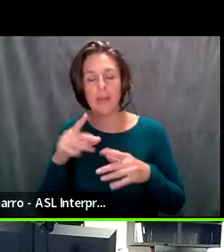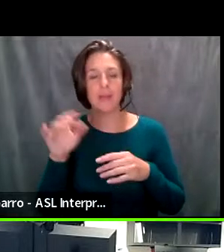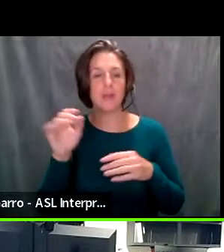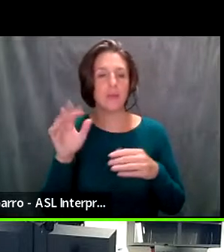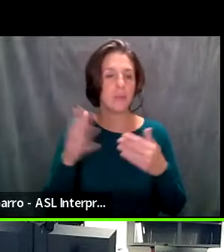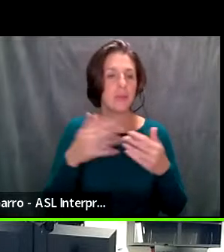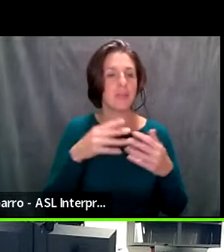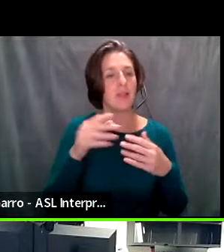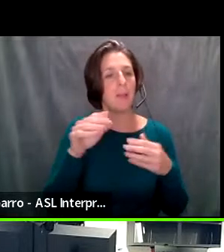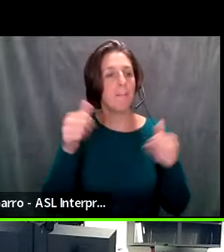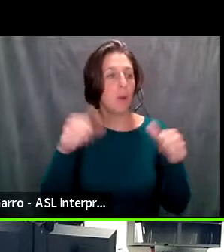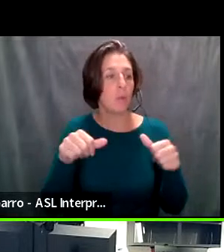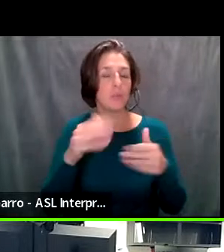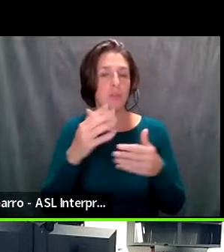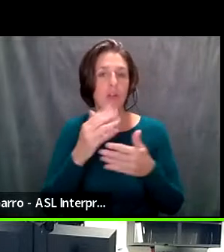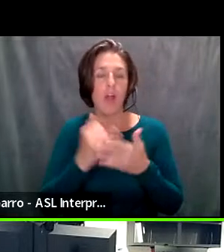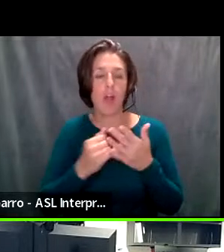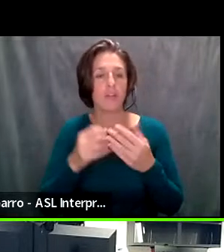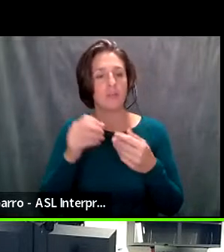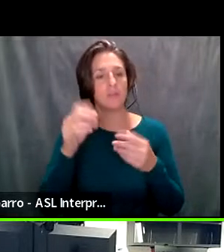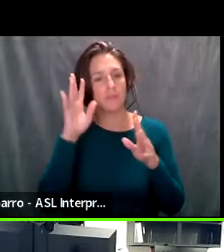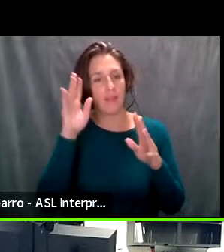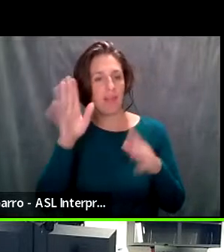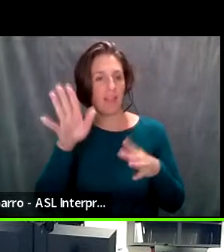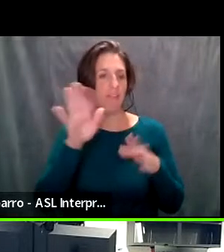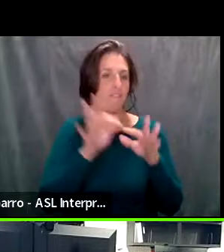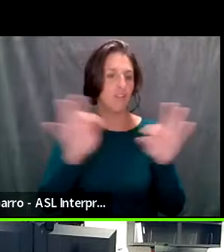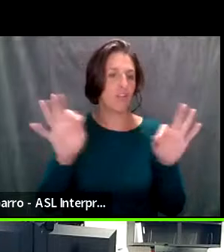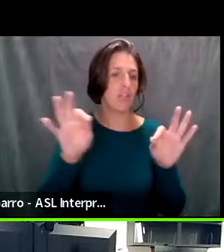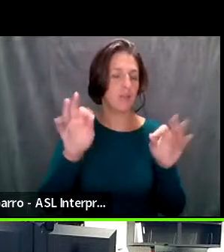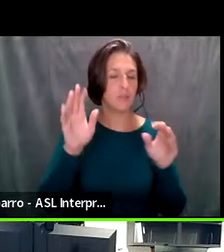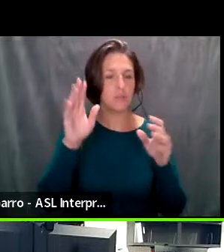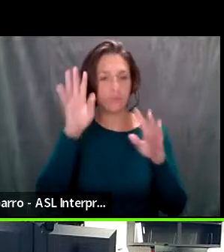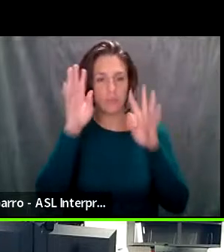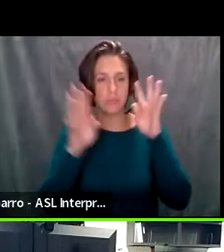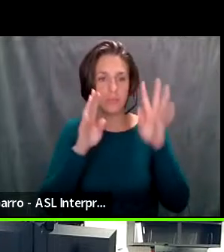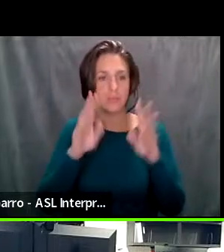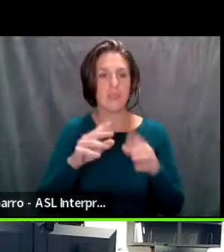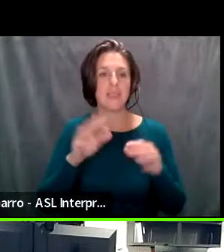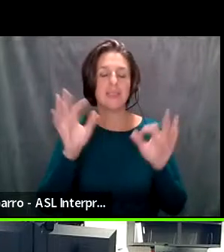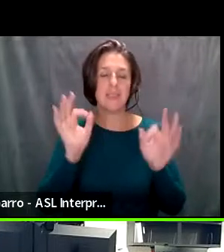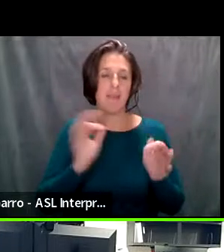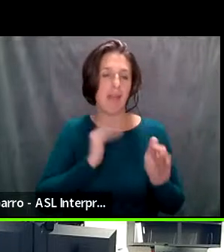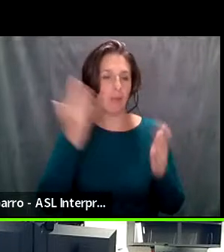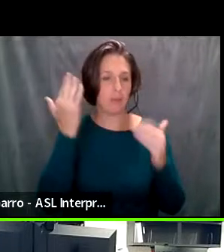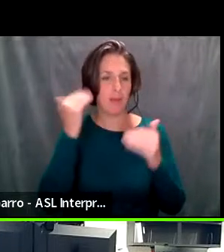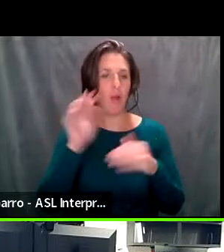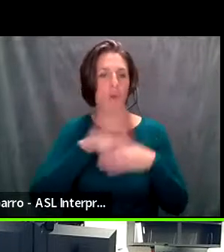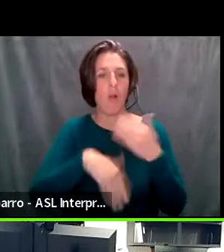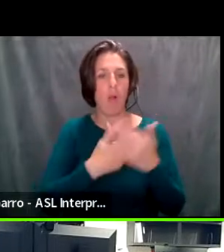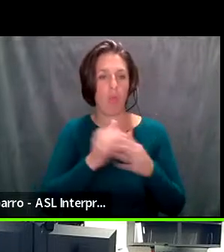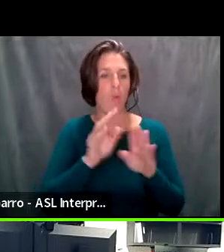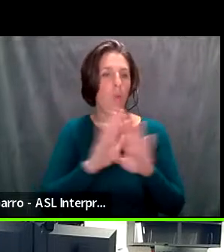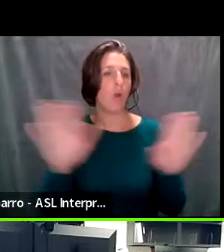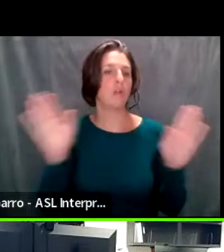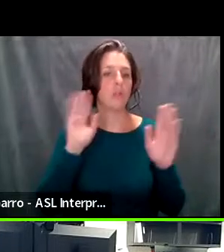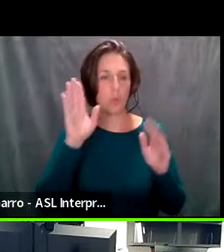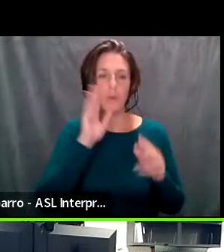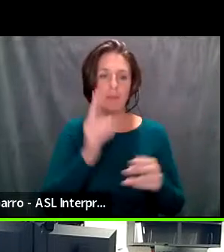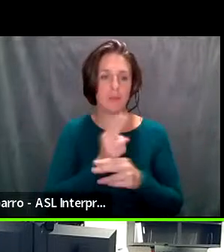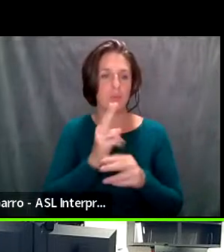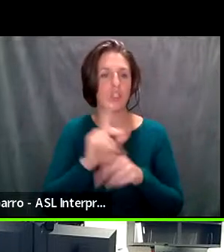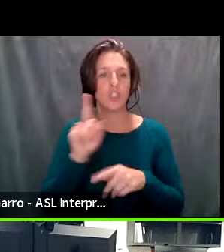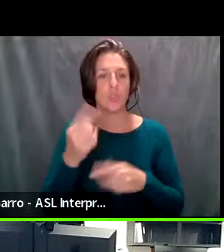or pieces of art, or the student work to be displayed. It's certainly our expectation that all those walls will be used. We just wanted to make sure we